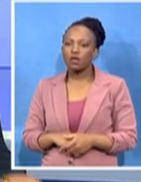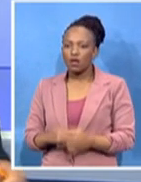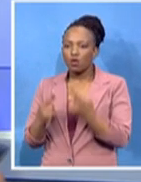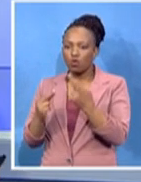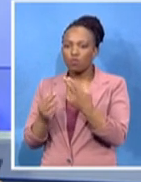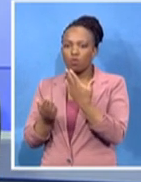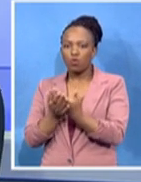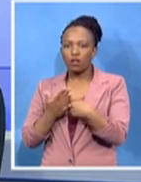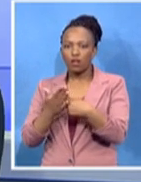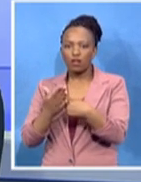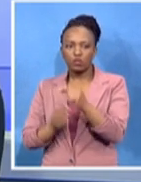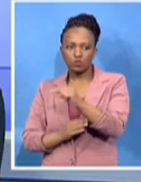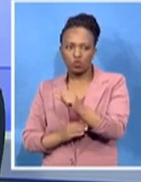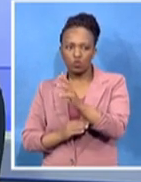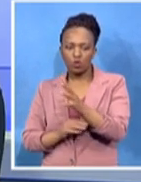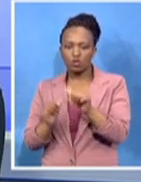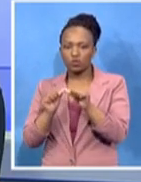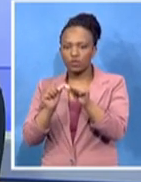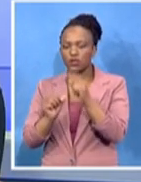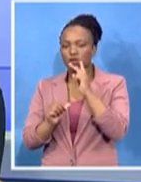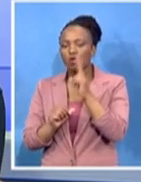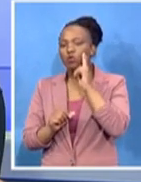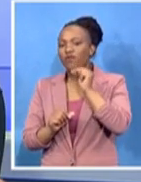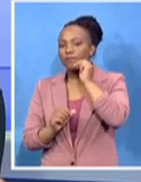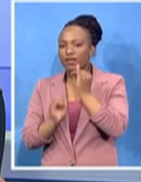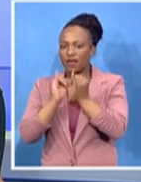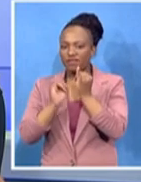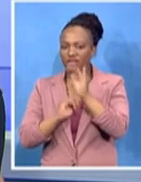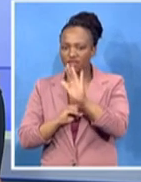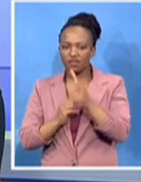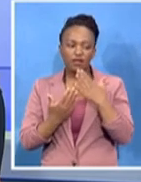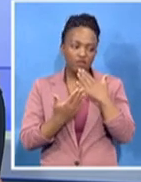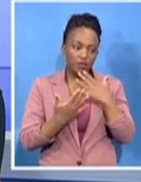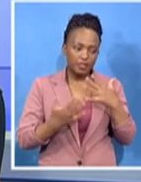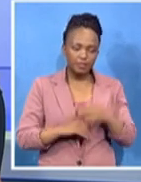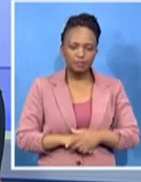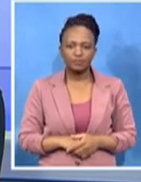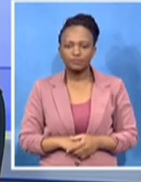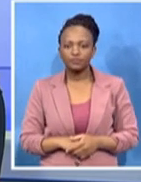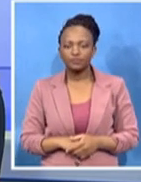to November 11th. Thank you very much. Masego Shiburi is the IEC's Deputy CEO.